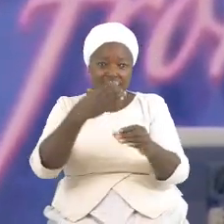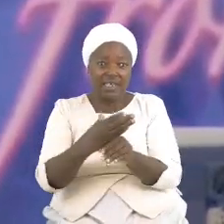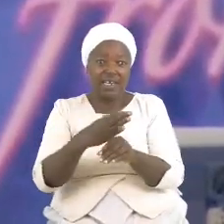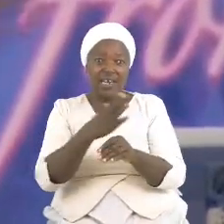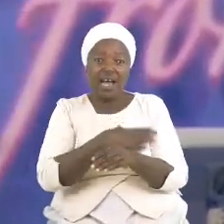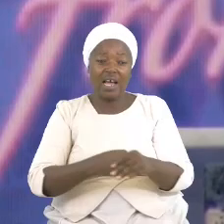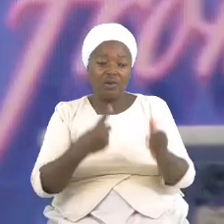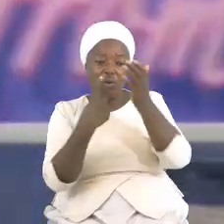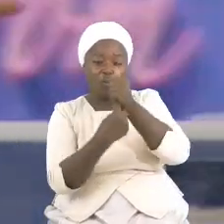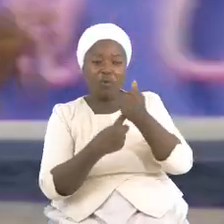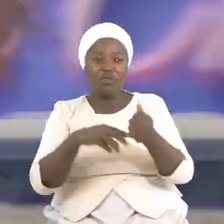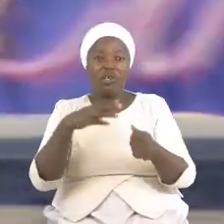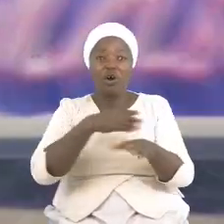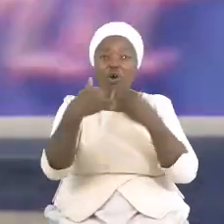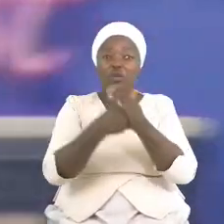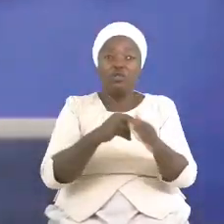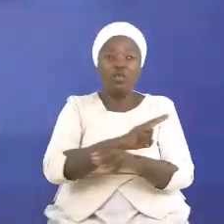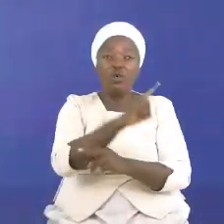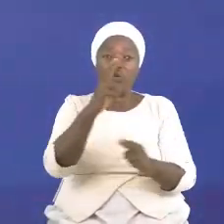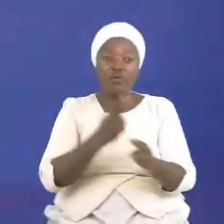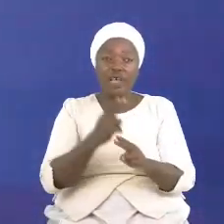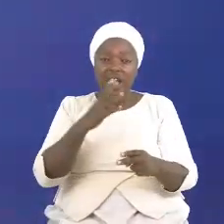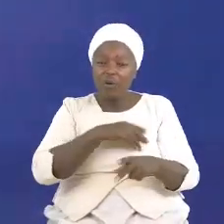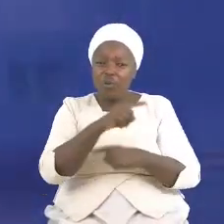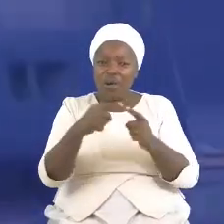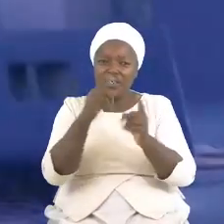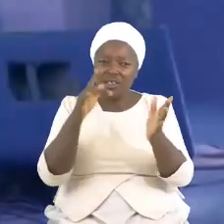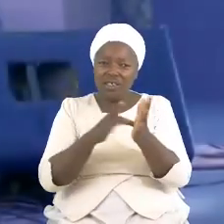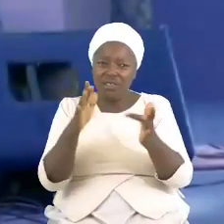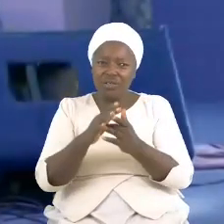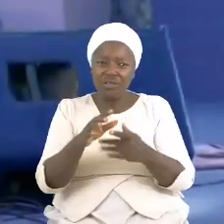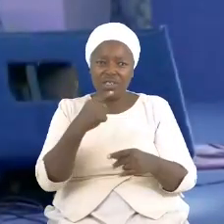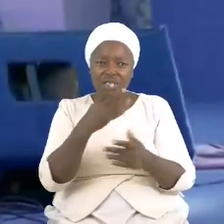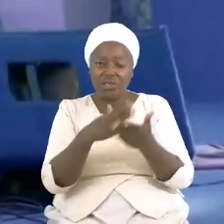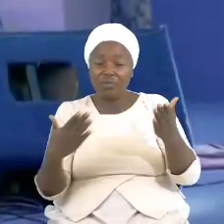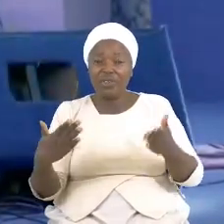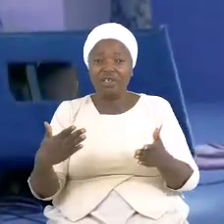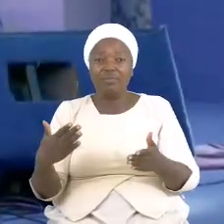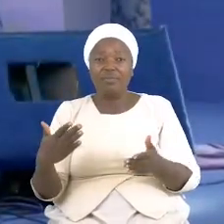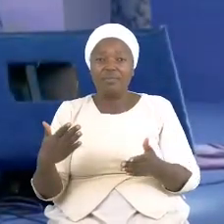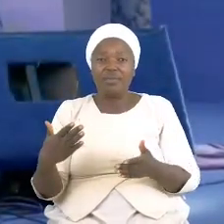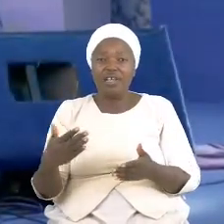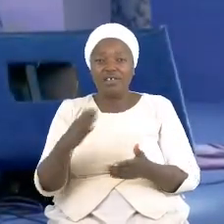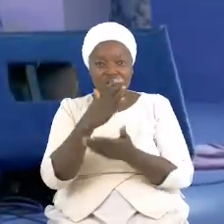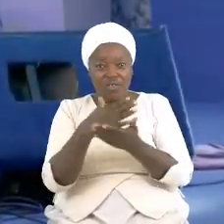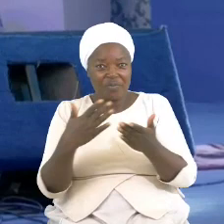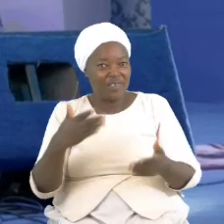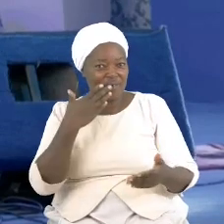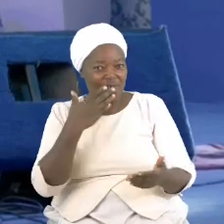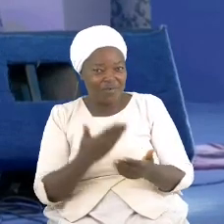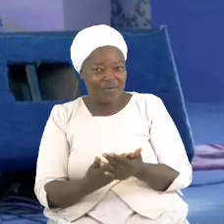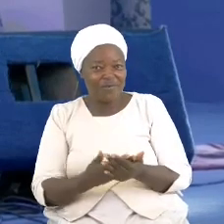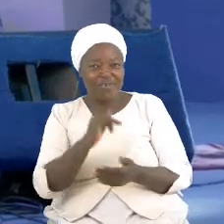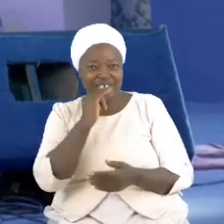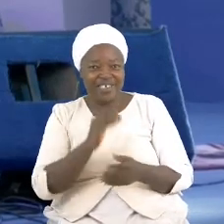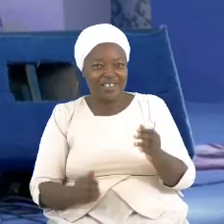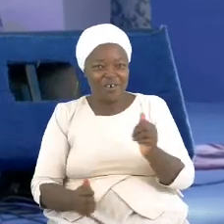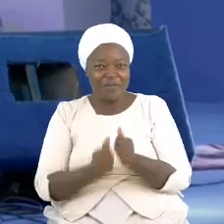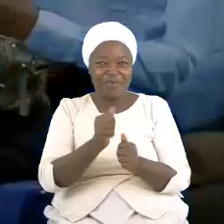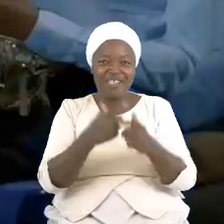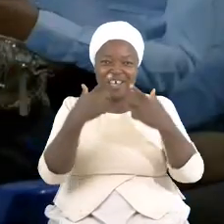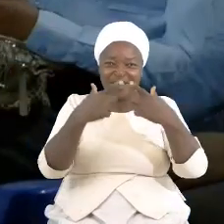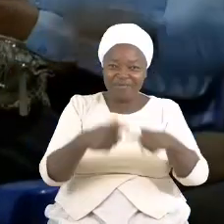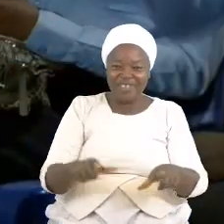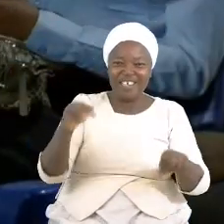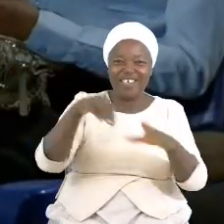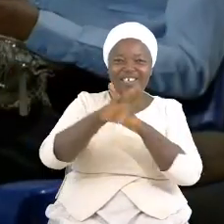the whole universe, when Jesus says something, something good is about to happen in your